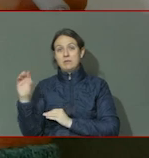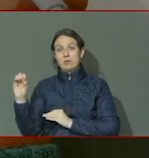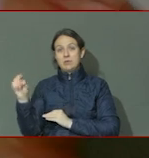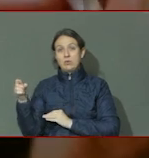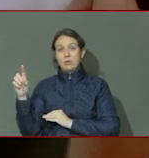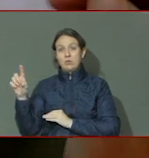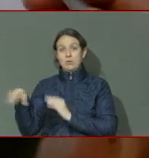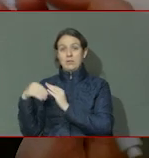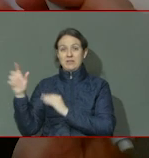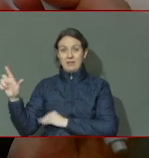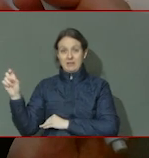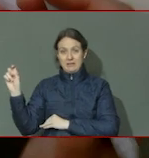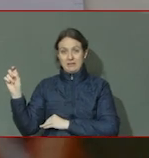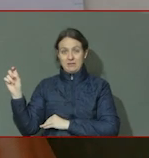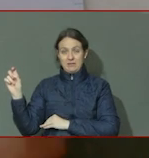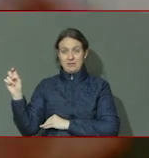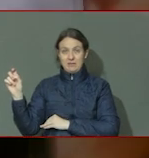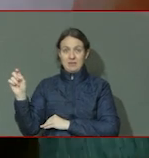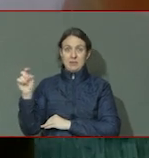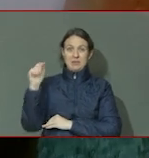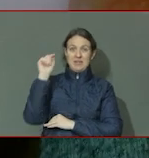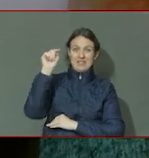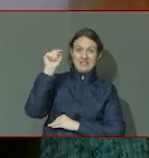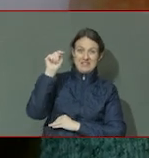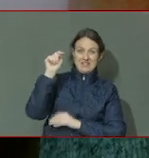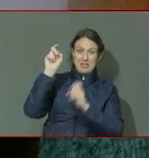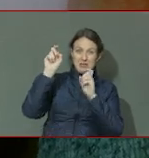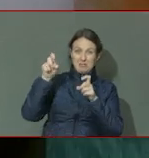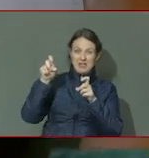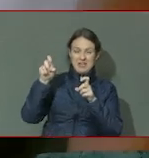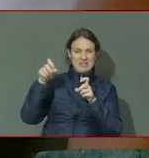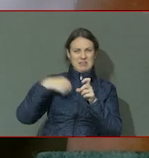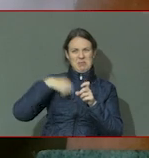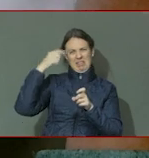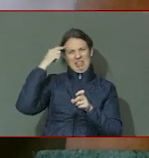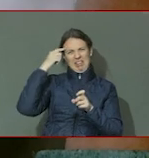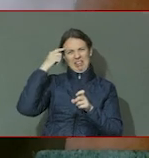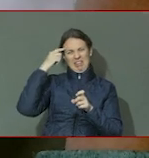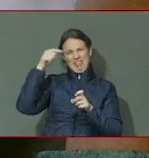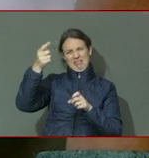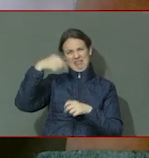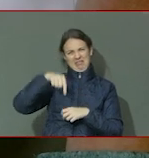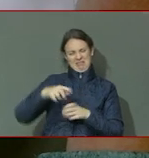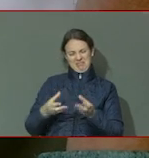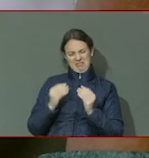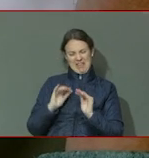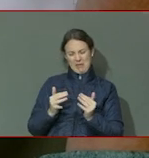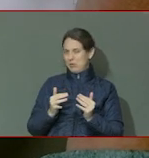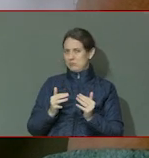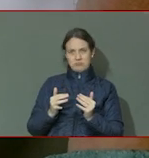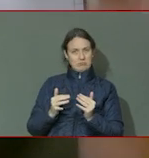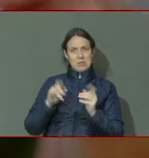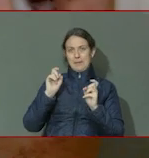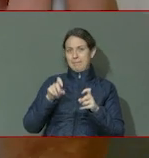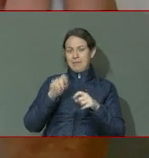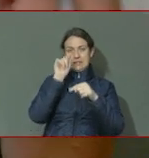plus x. But don't leave out that, and now I must guess how did you get from that block to that block. I'm not a good